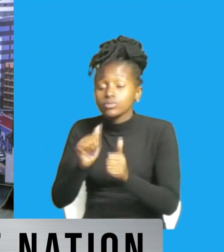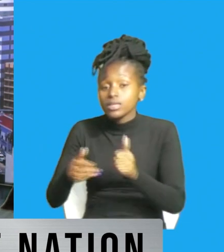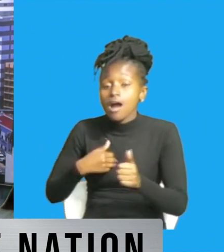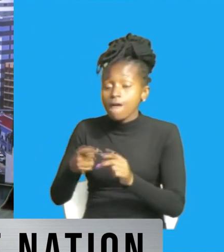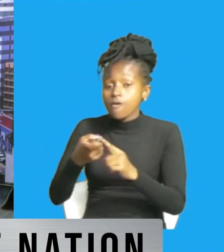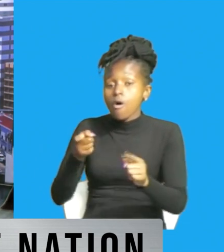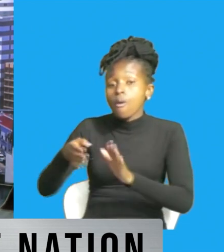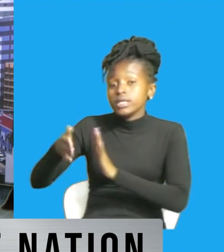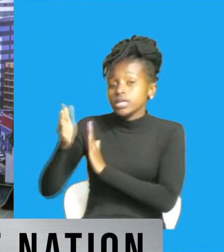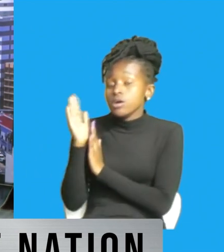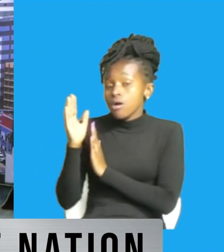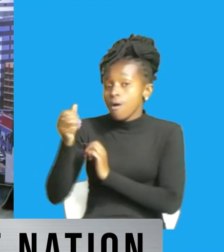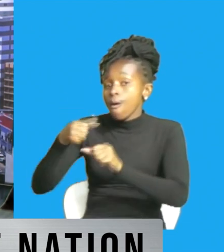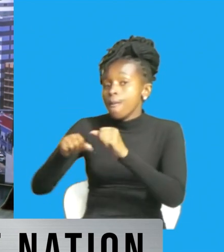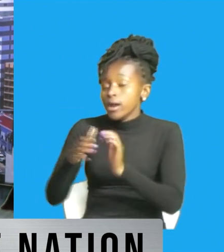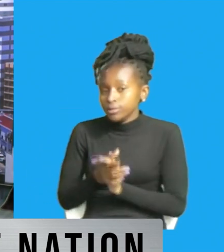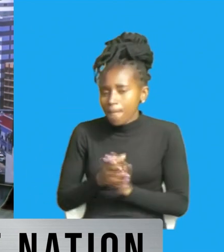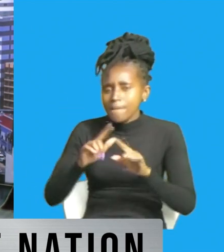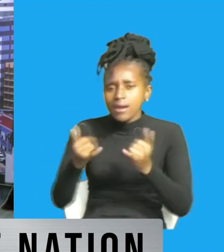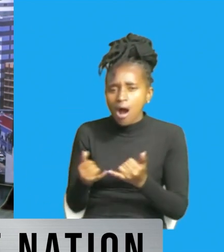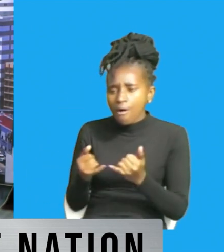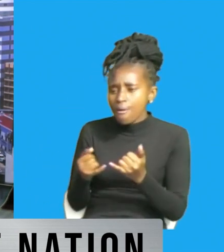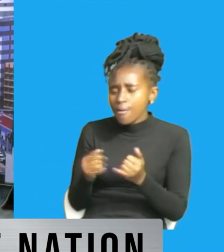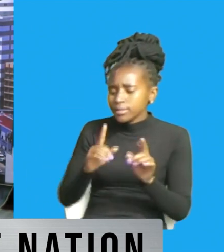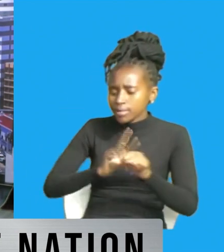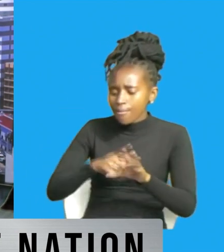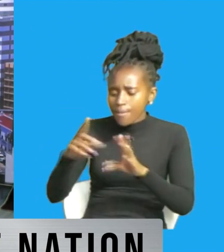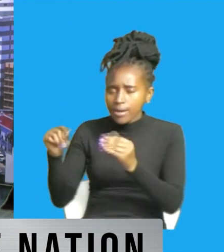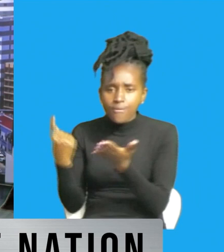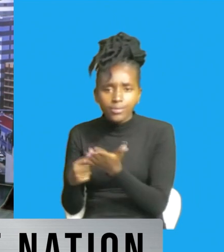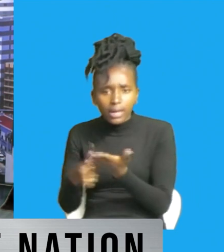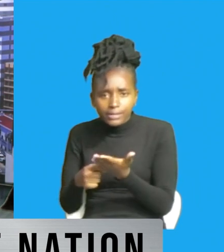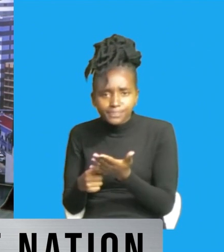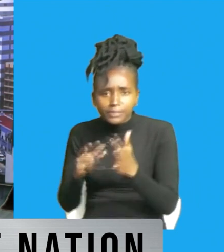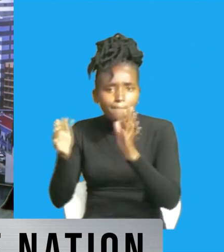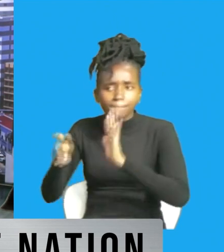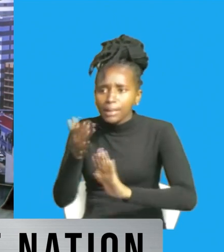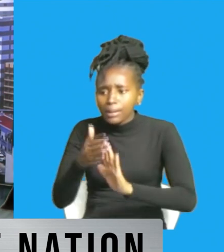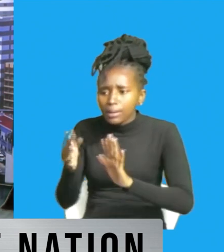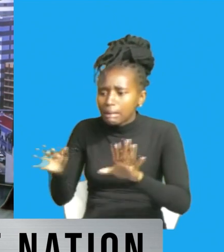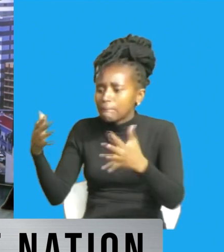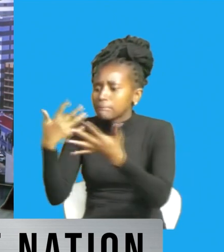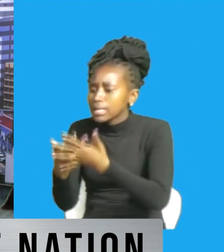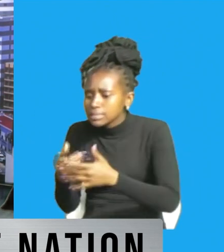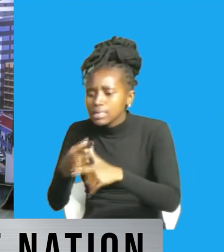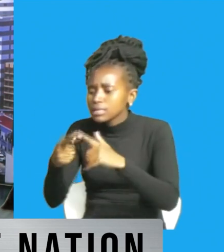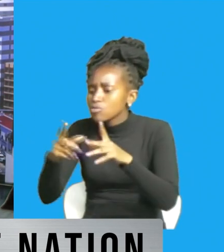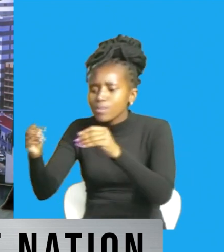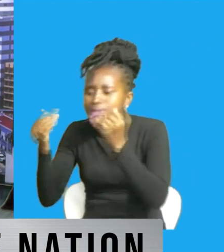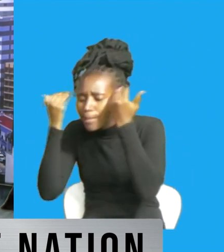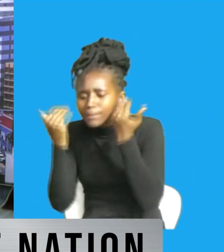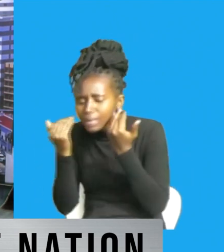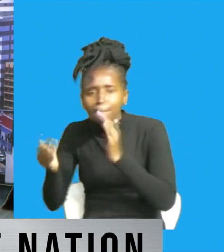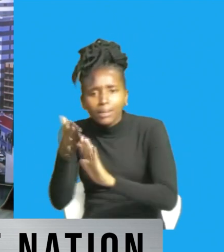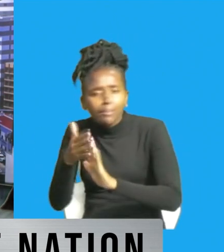how come ya Uganda suddenly tu kidogo pap na watu wameshikwa na watu wako ndani na mambo imekuwa mambo ingine? Yes, that was too